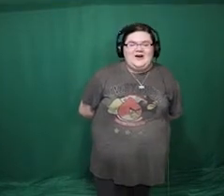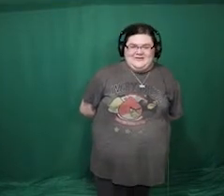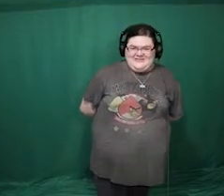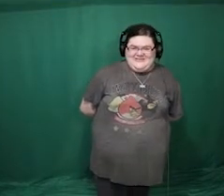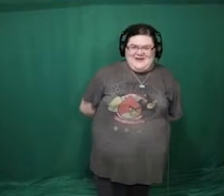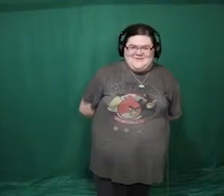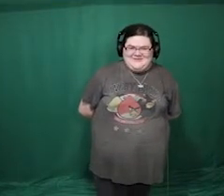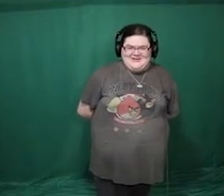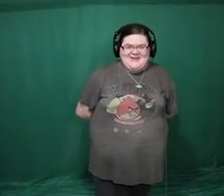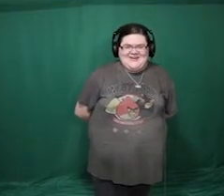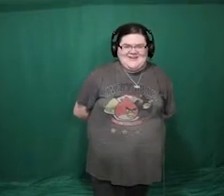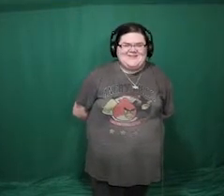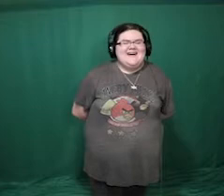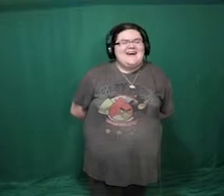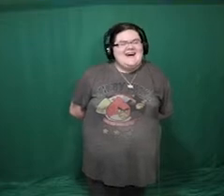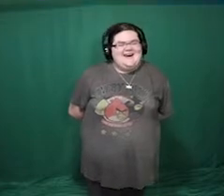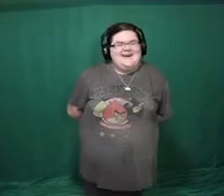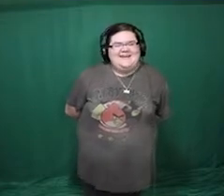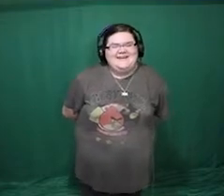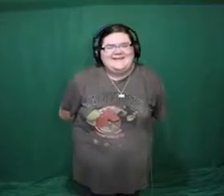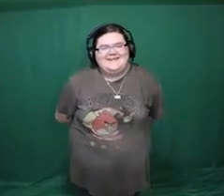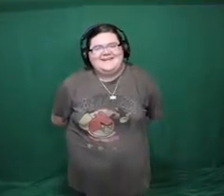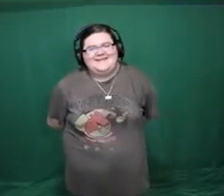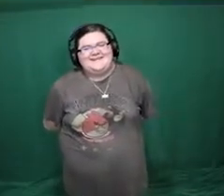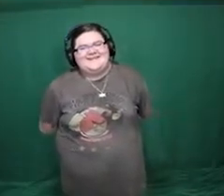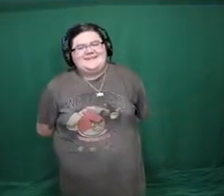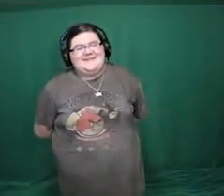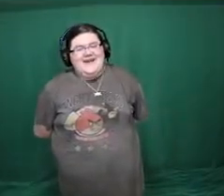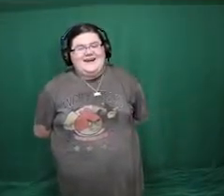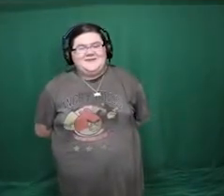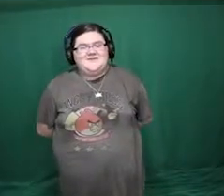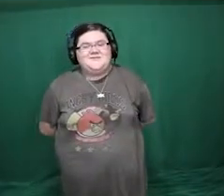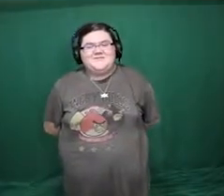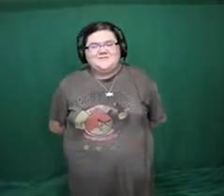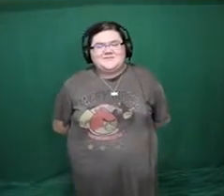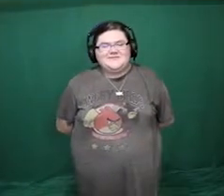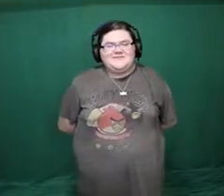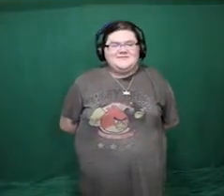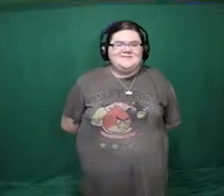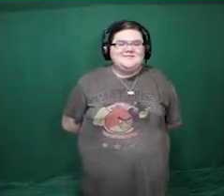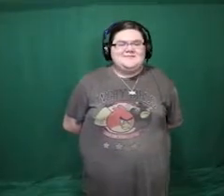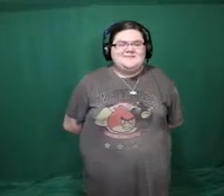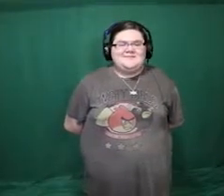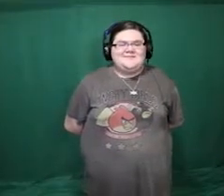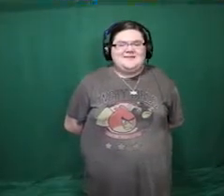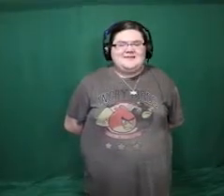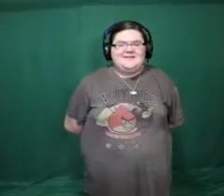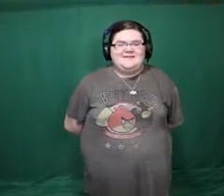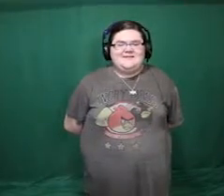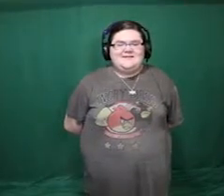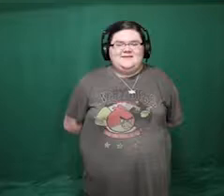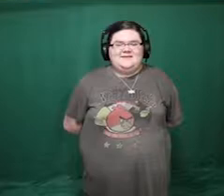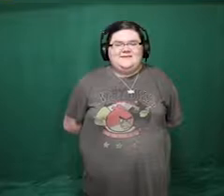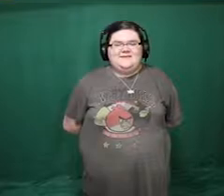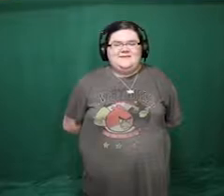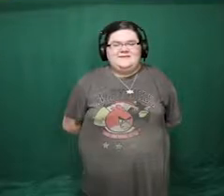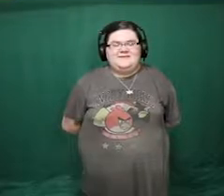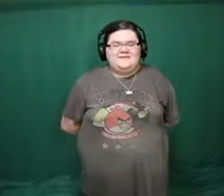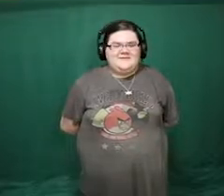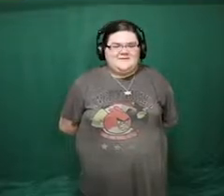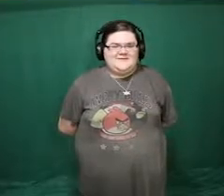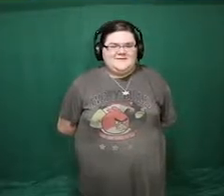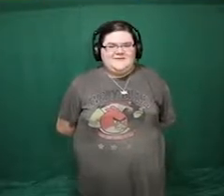Oh no! Tiptoe. With 25 people. Yeah. It's gonna be like down to 13 or